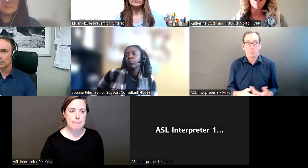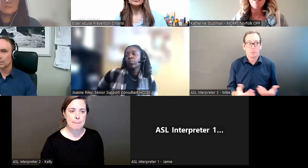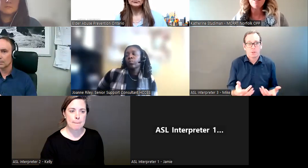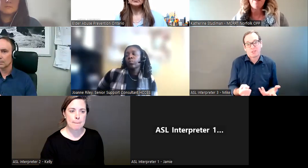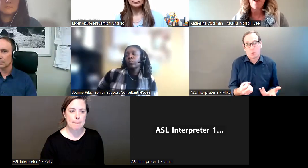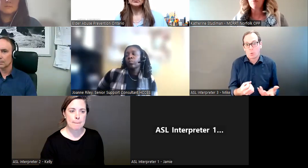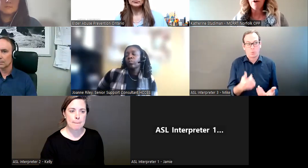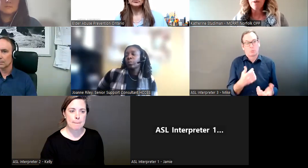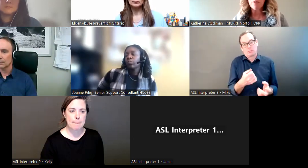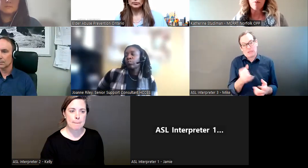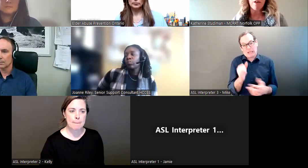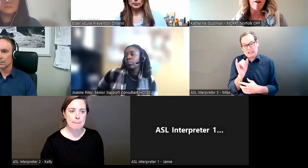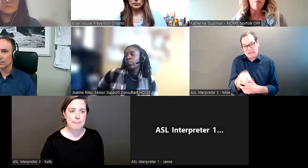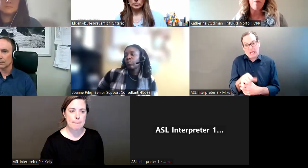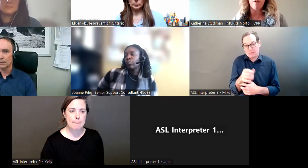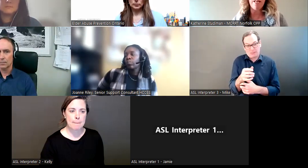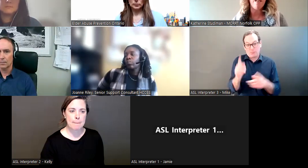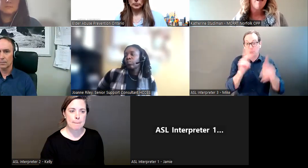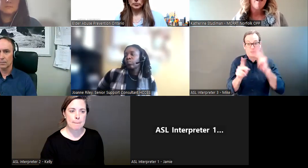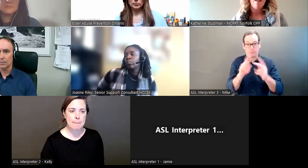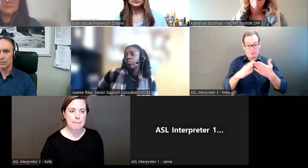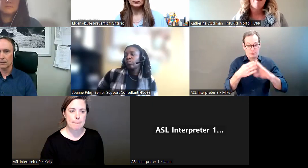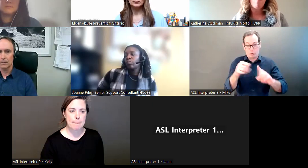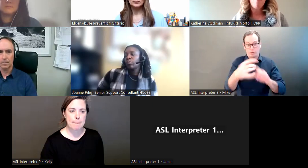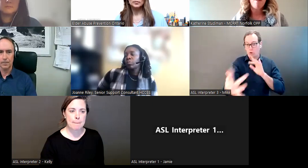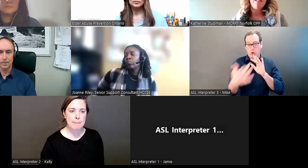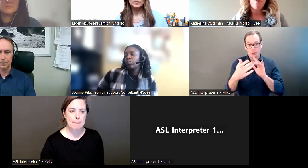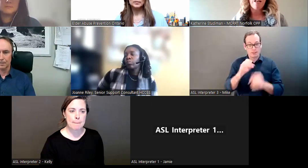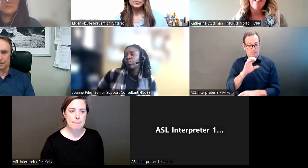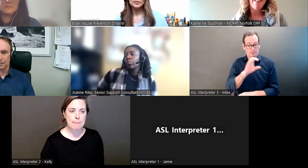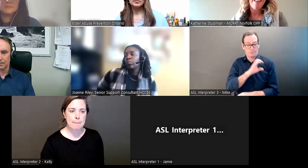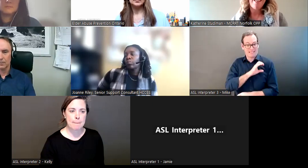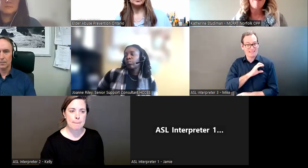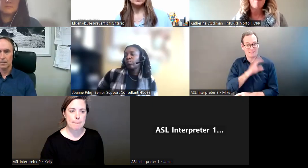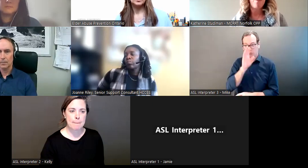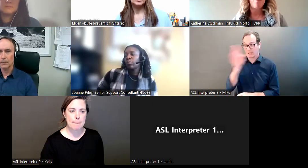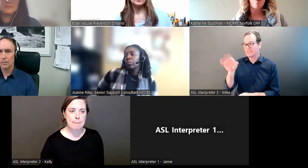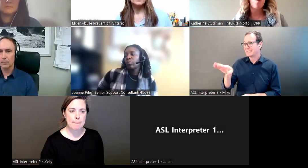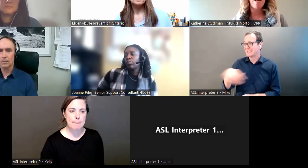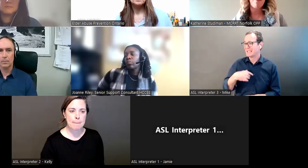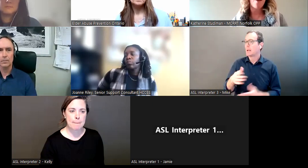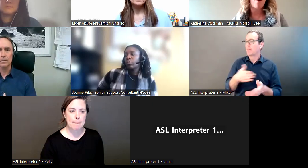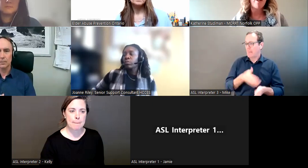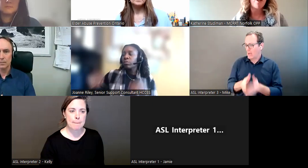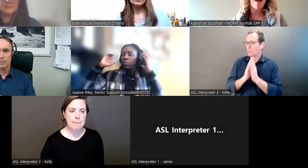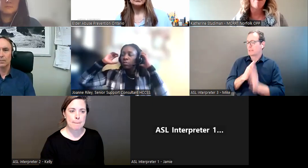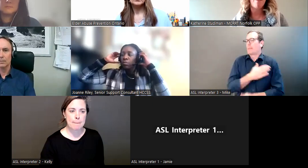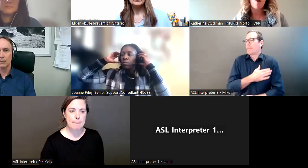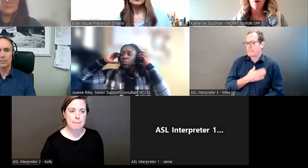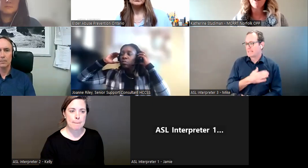any concerns or they are worried about someone in our community, if they call the police directly, we can make that